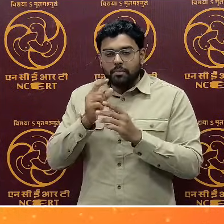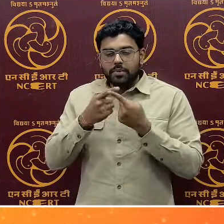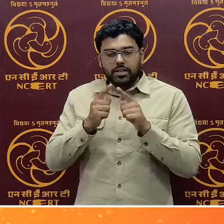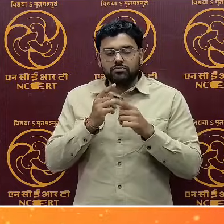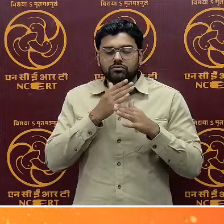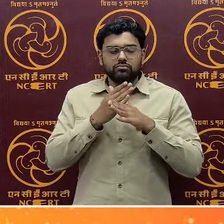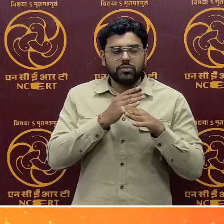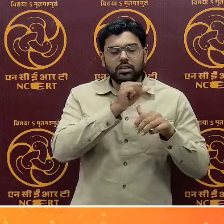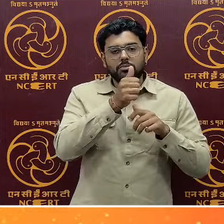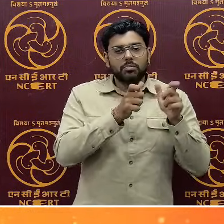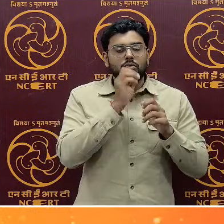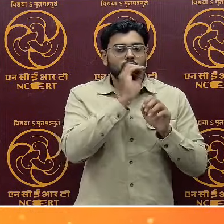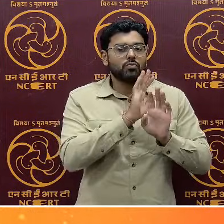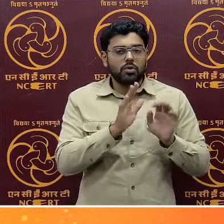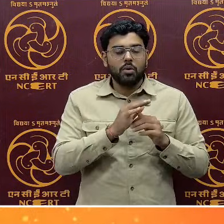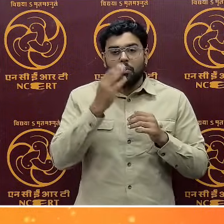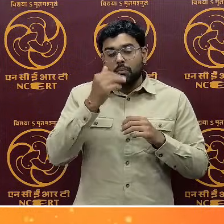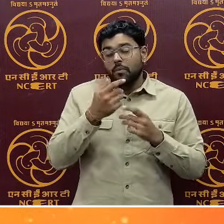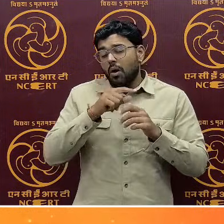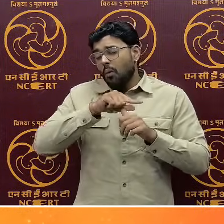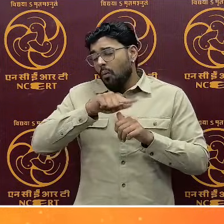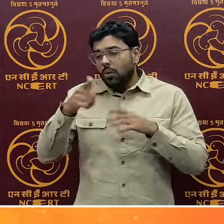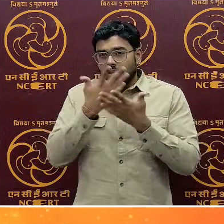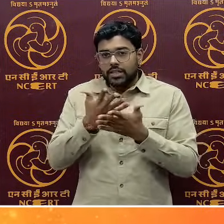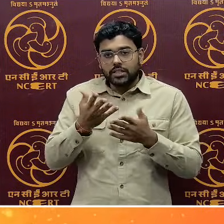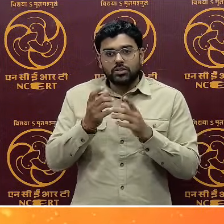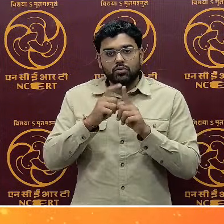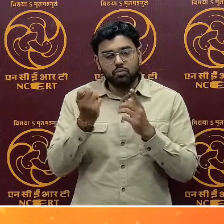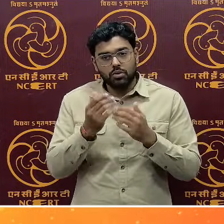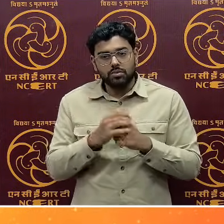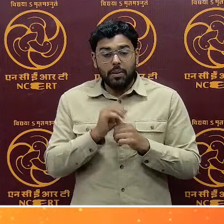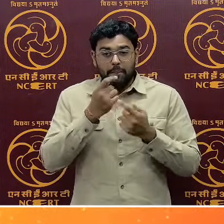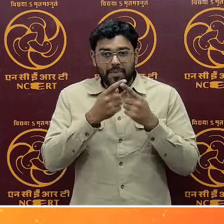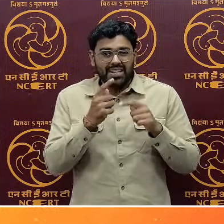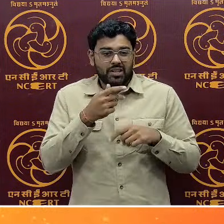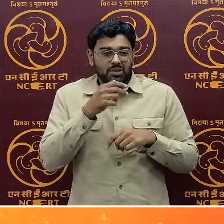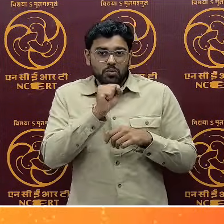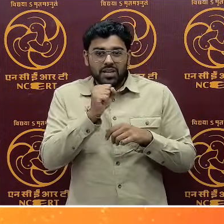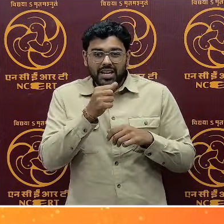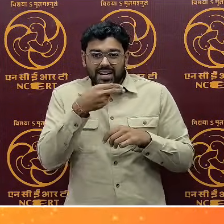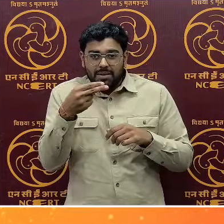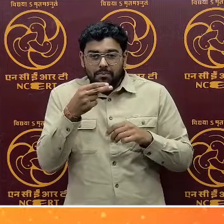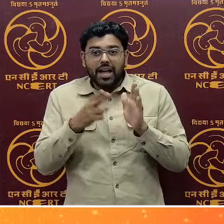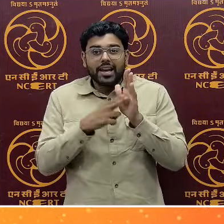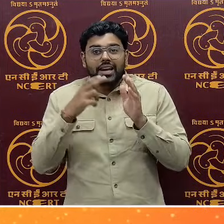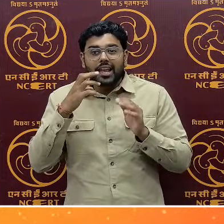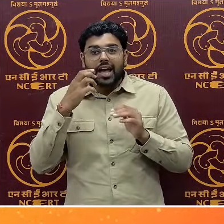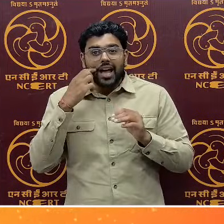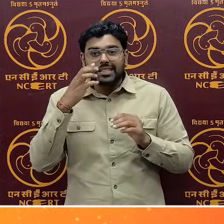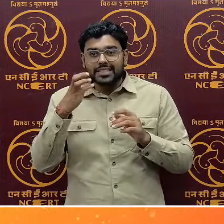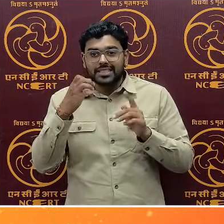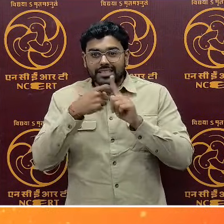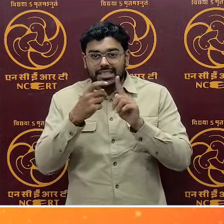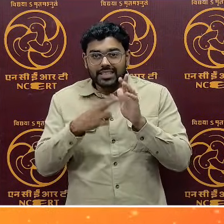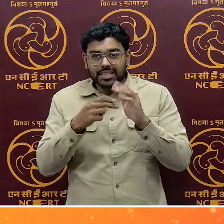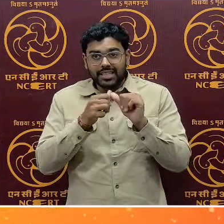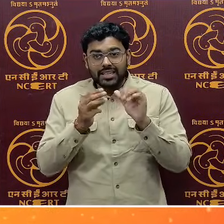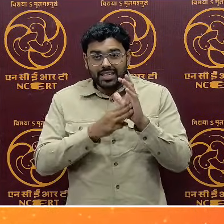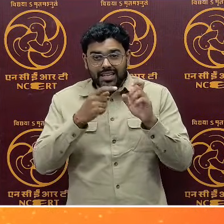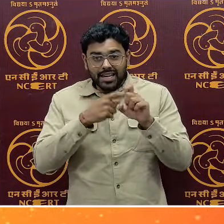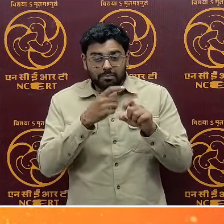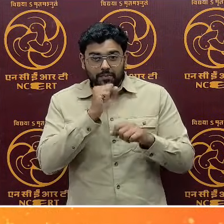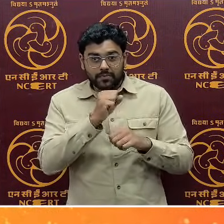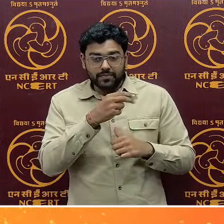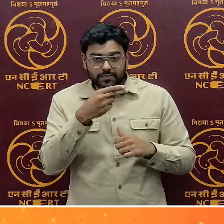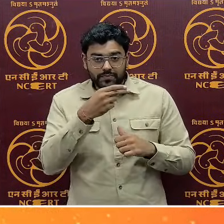And there was something he could not do anything about his name, his nickname, which is, puzzling you so much. And that's